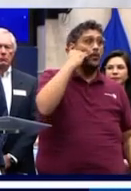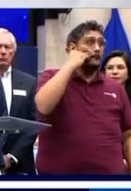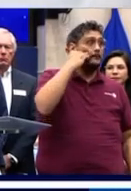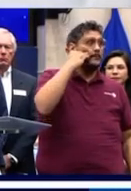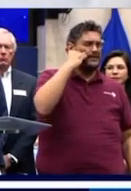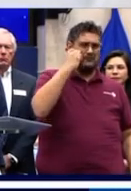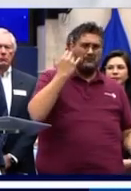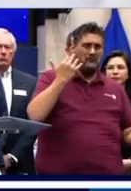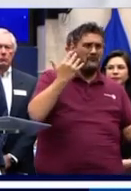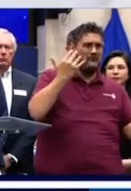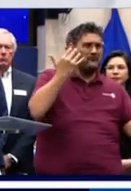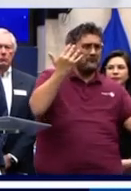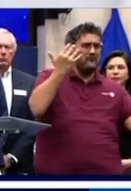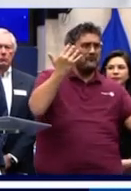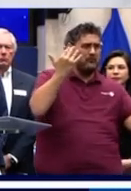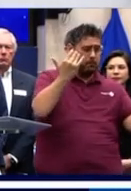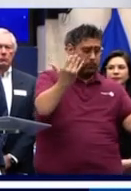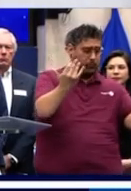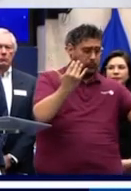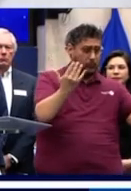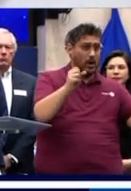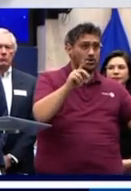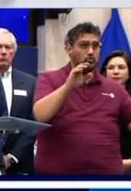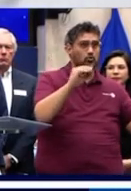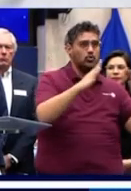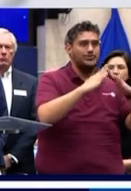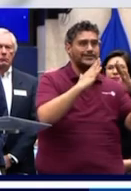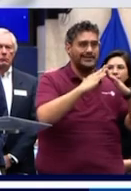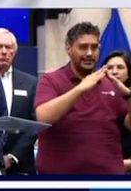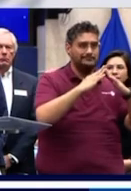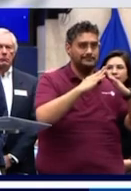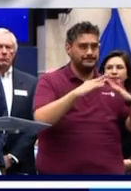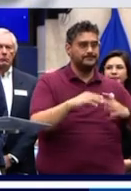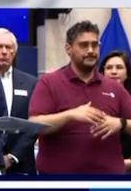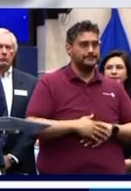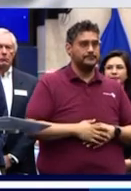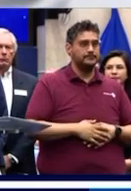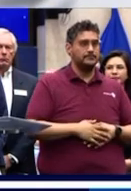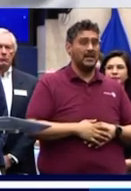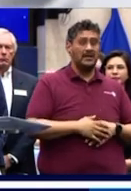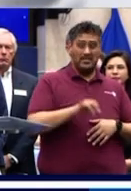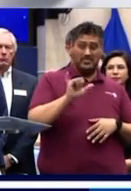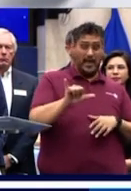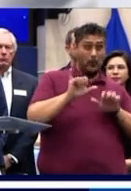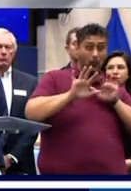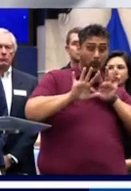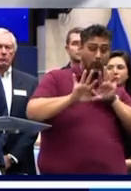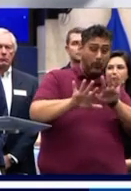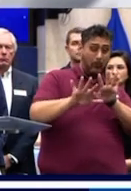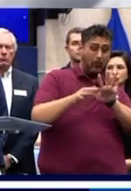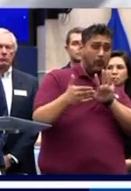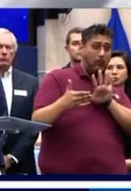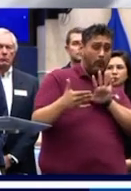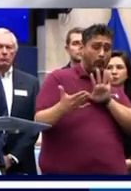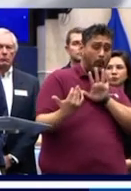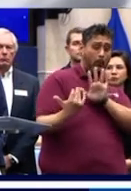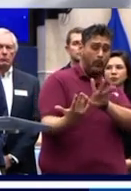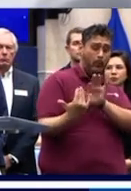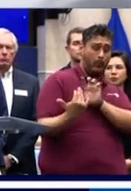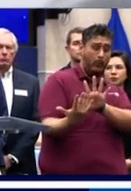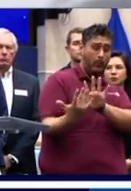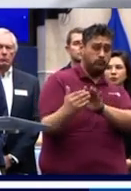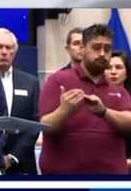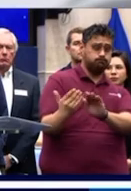which exposed brush, broke out in the Studio City area of Los Angeles. The high winds caused the fire to extend within the